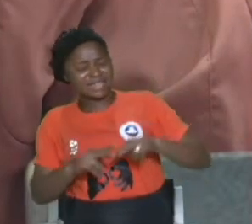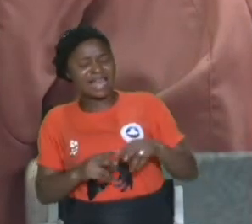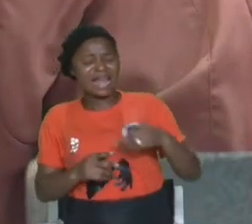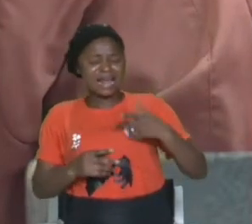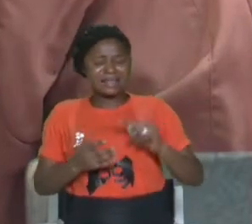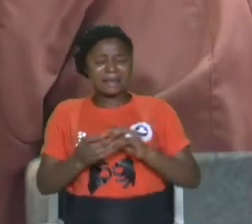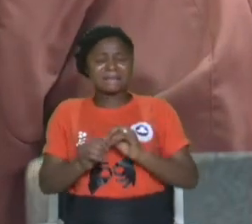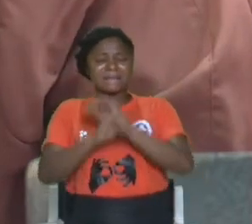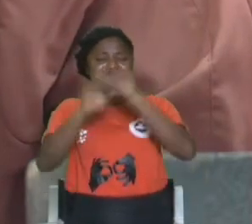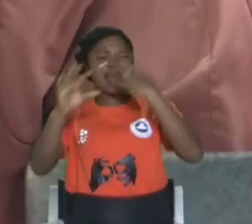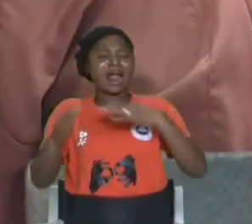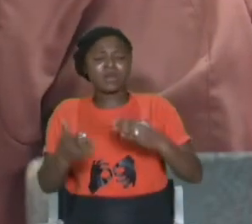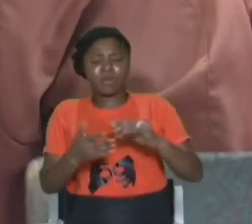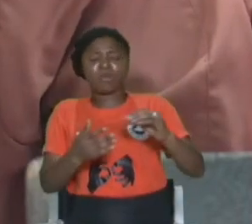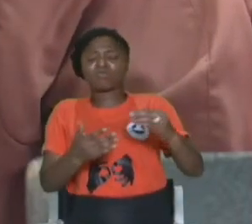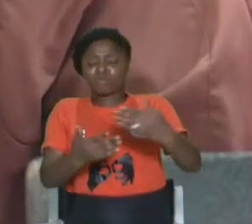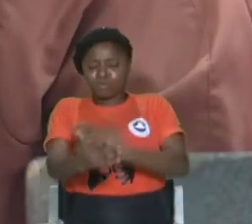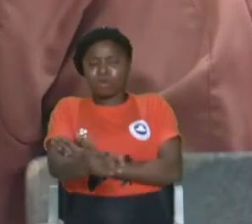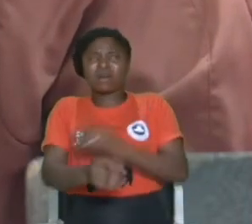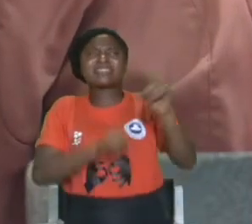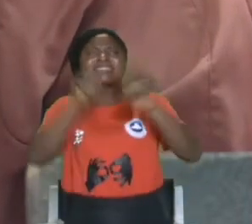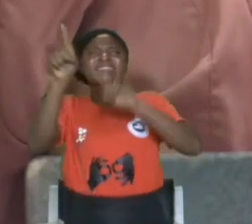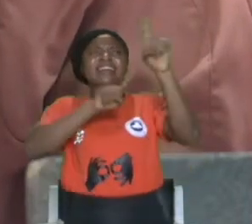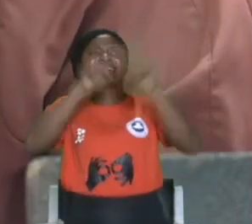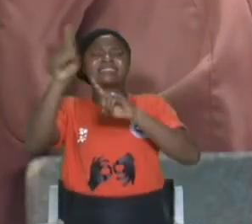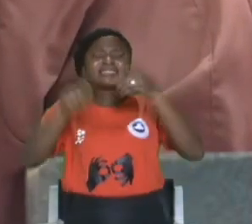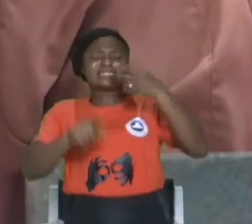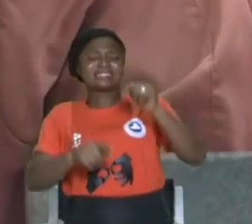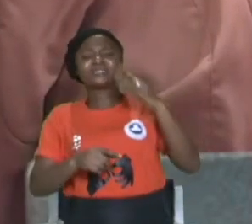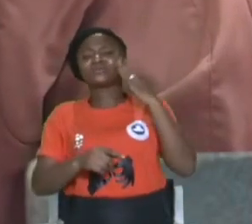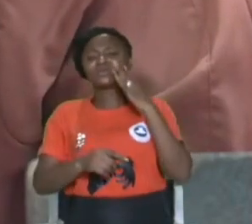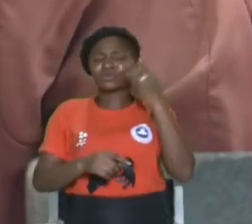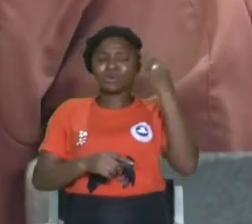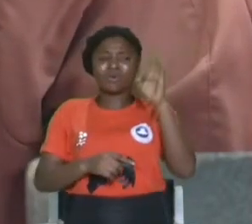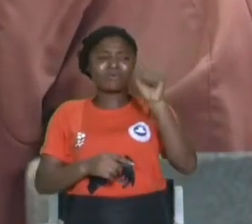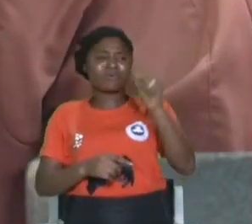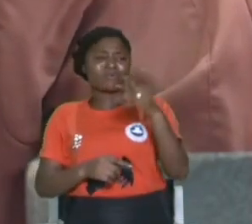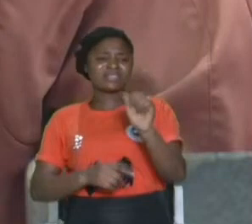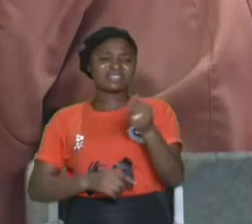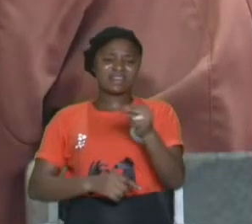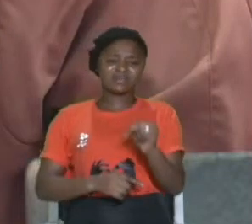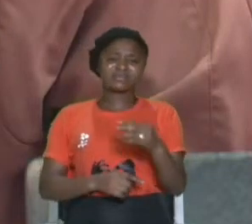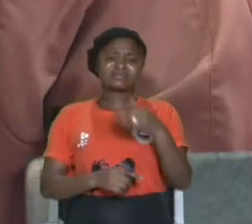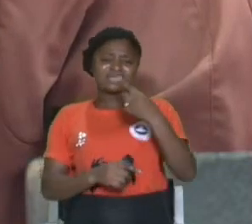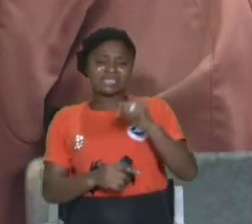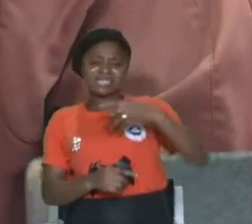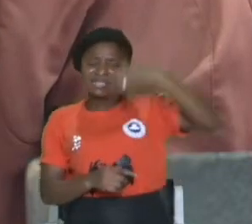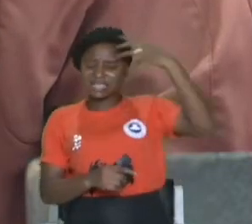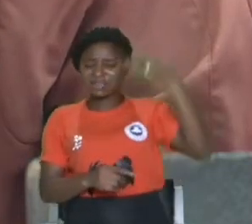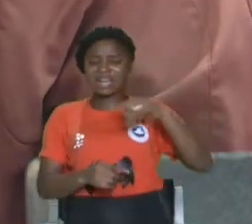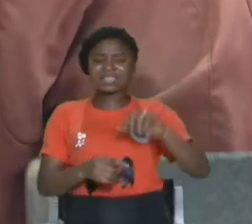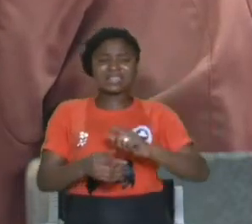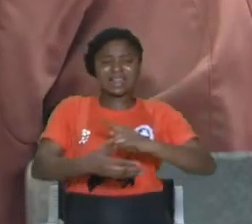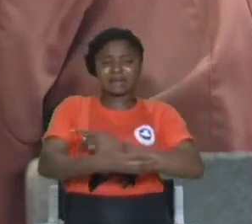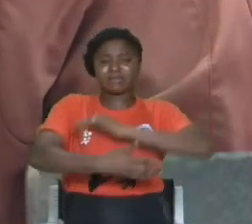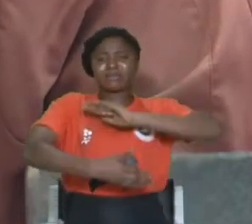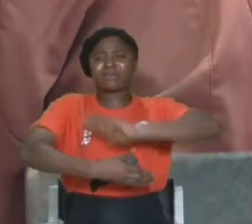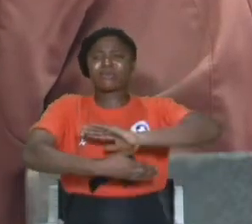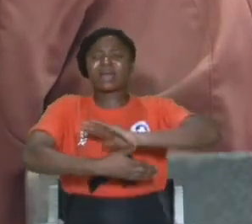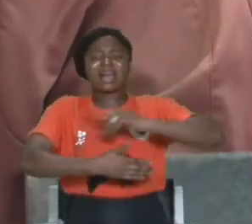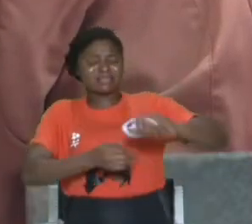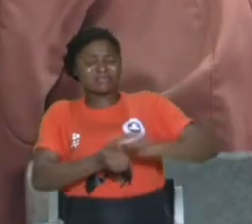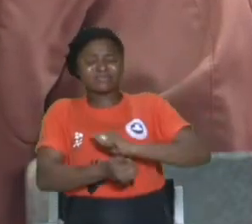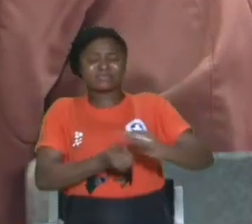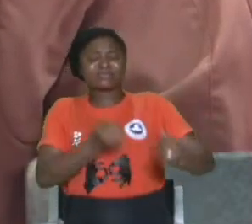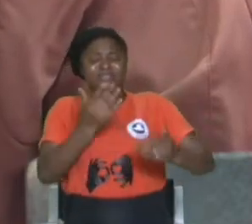and the morning star, the rose of Sharon, the lion and the lamb, the